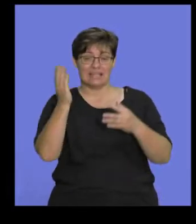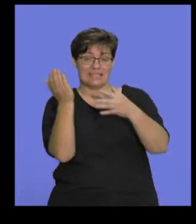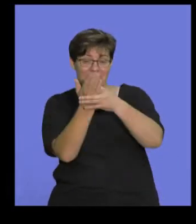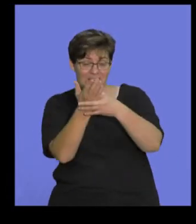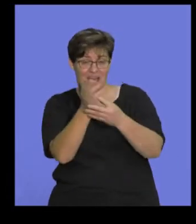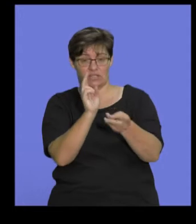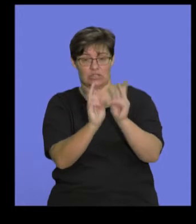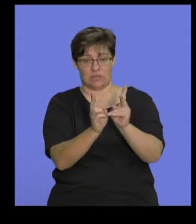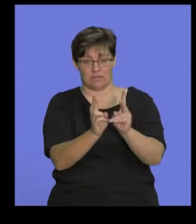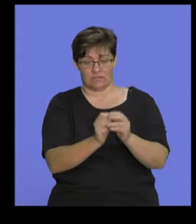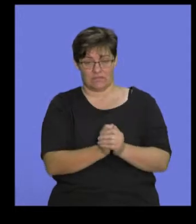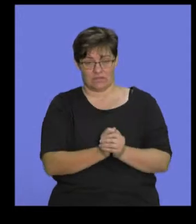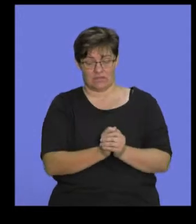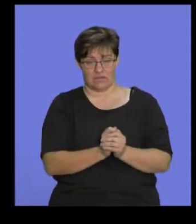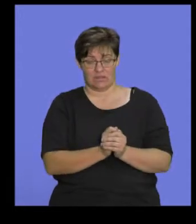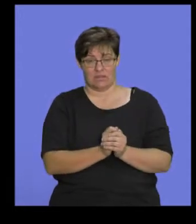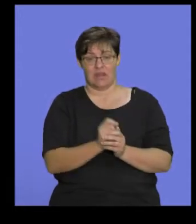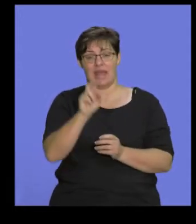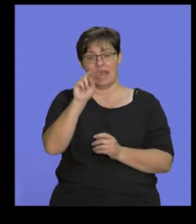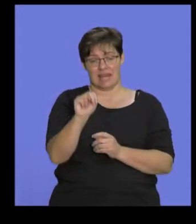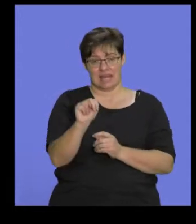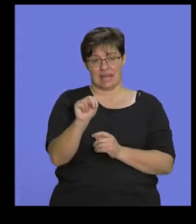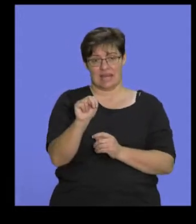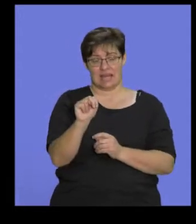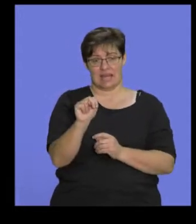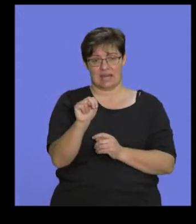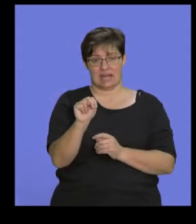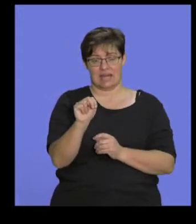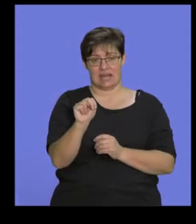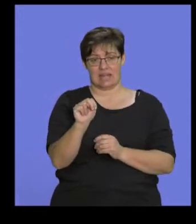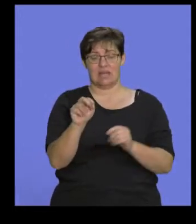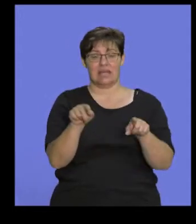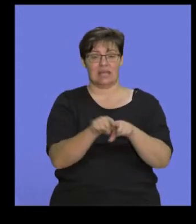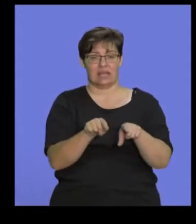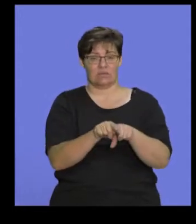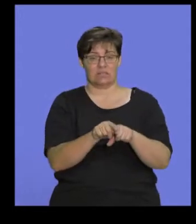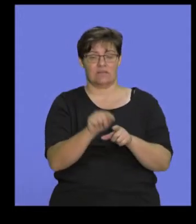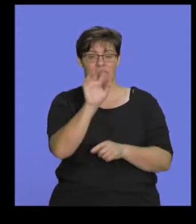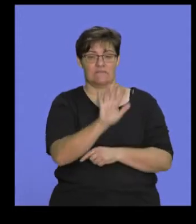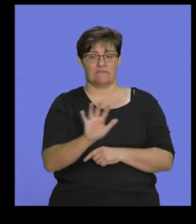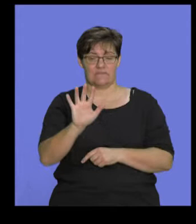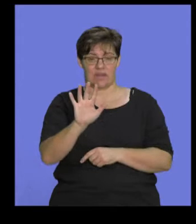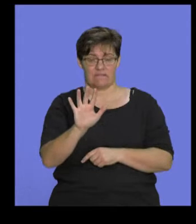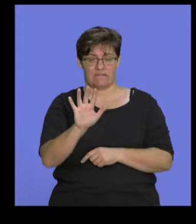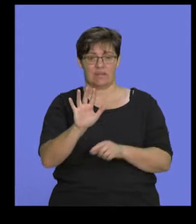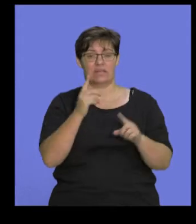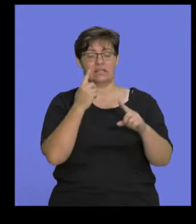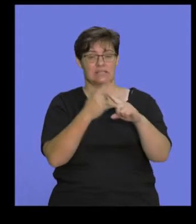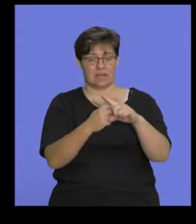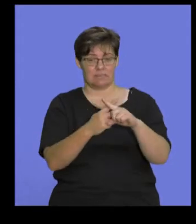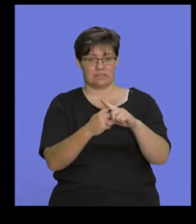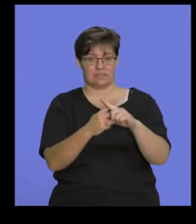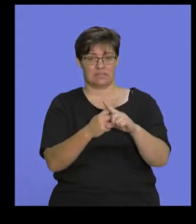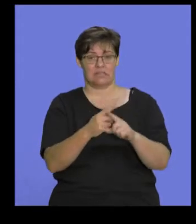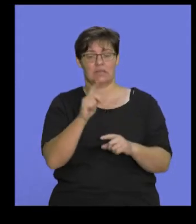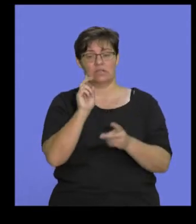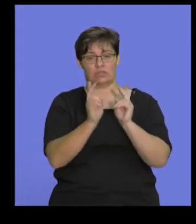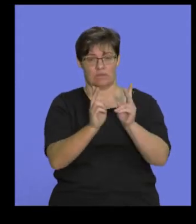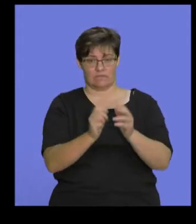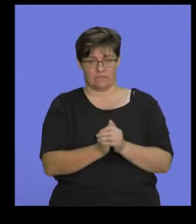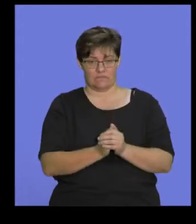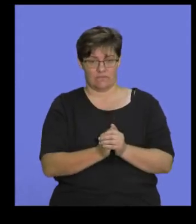0.08 divided by 12. And then my N will actually be equals to 5